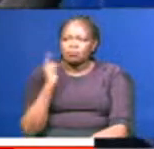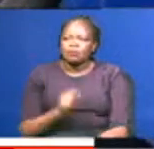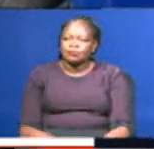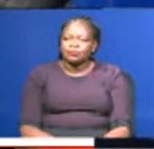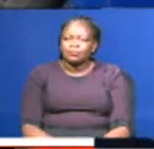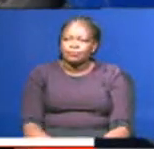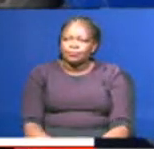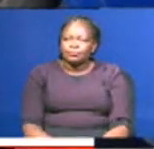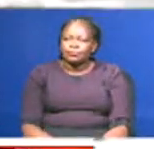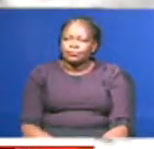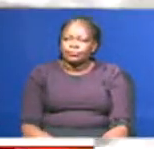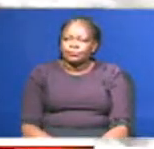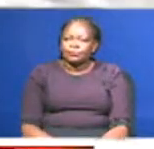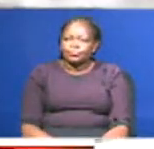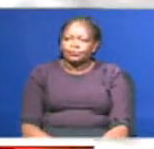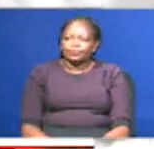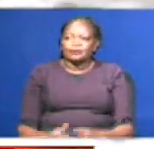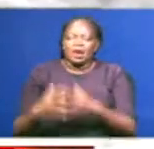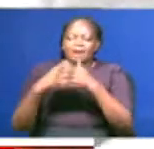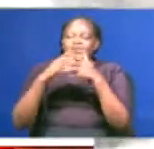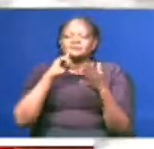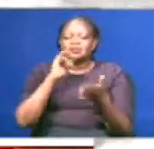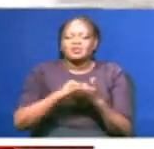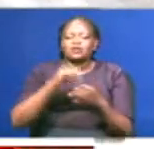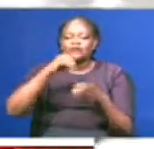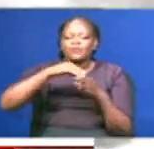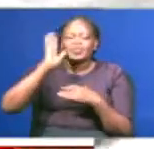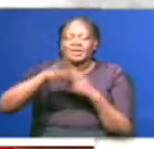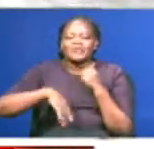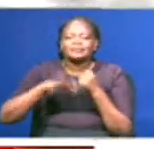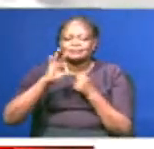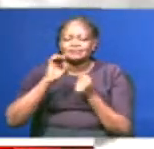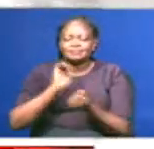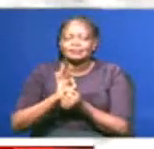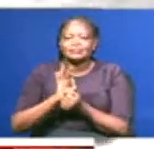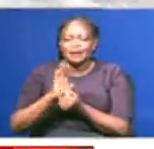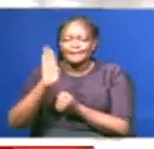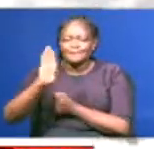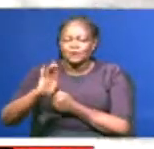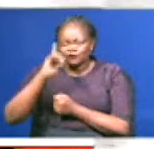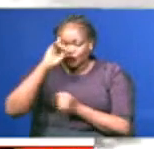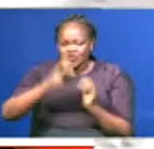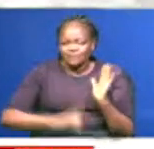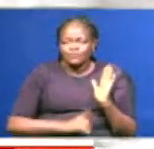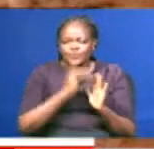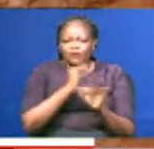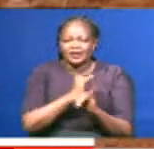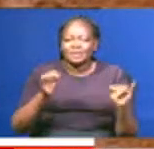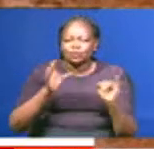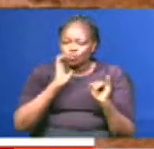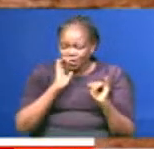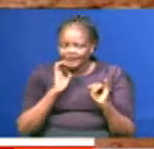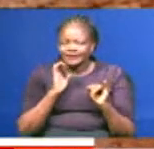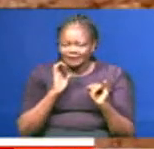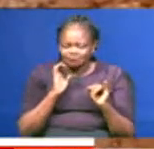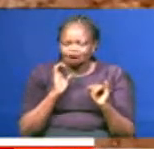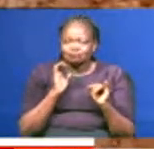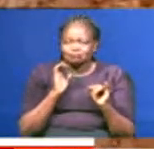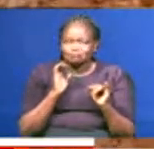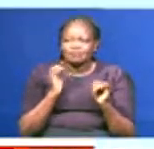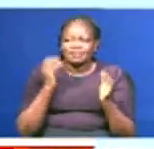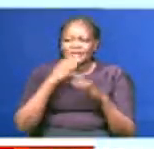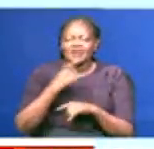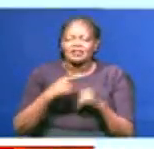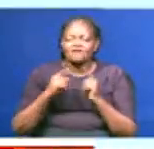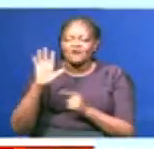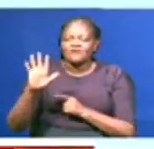The United States says it will invest more than 13 billion shillings for development of clean water and sanitation facilities in the next